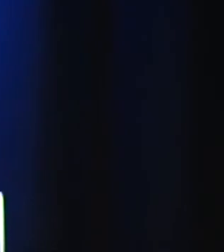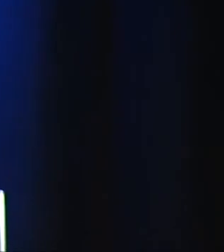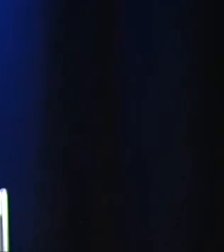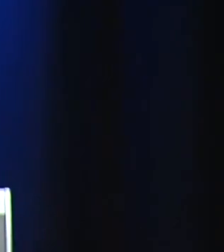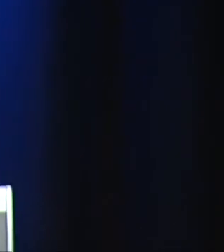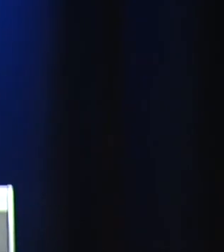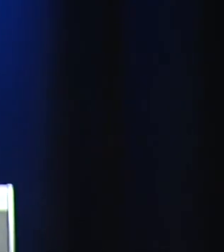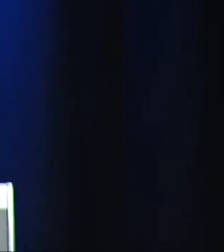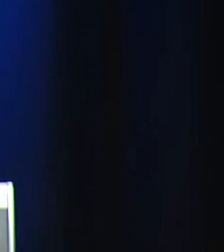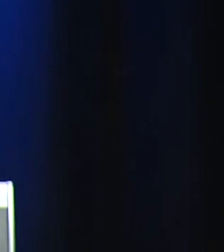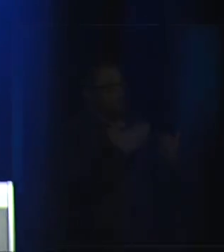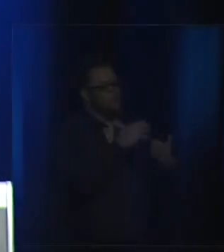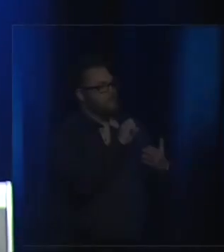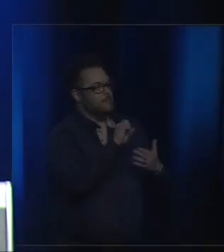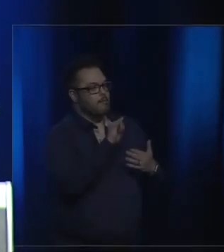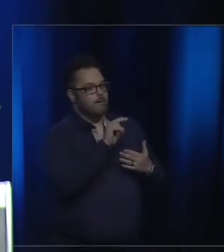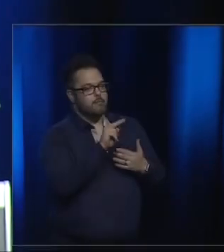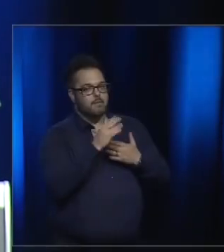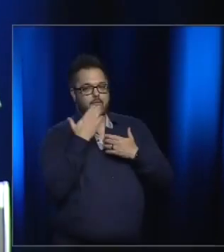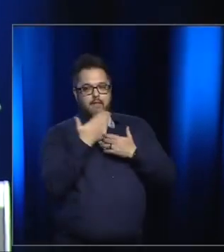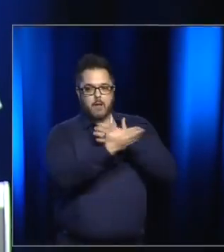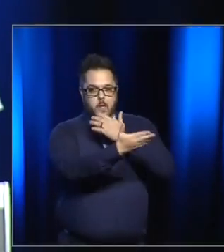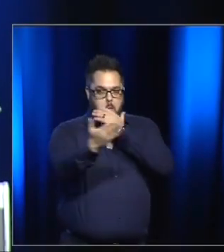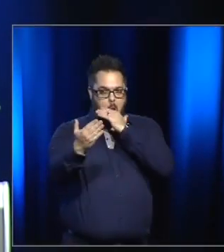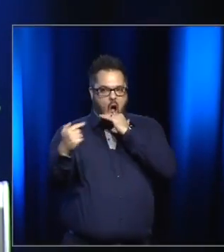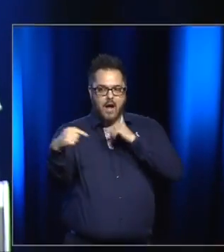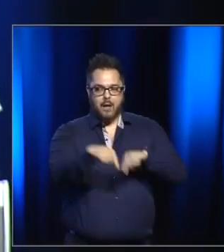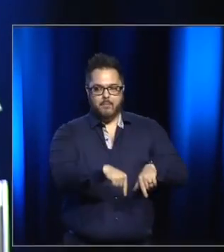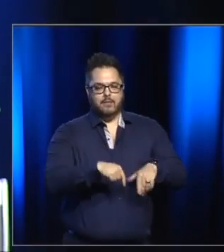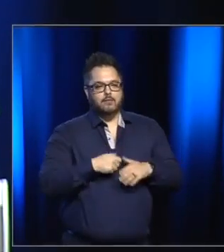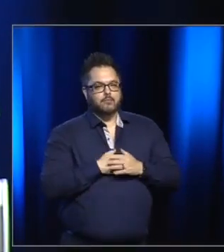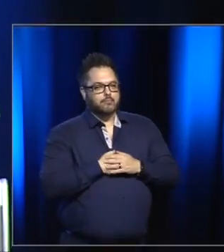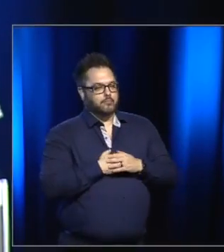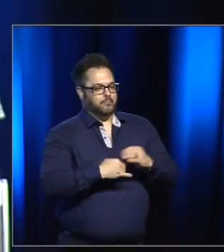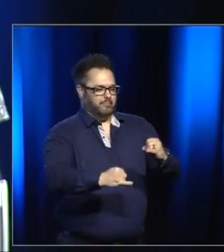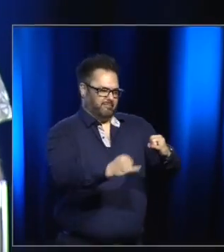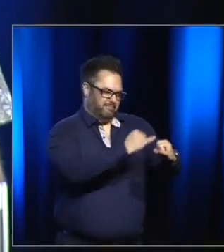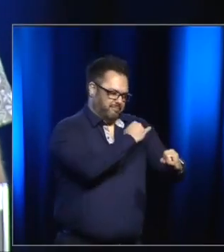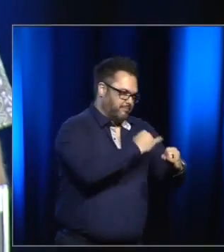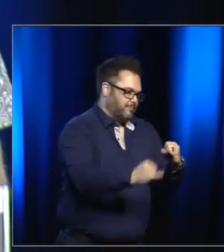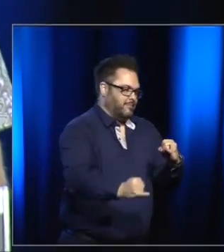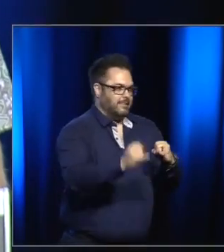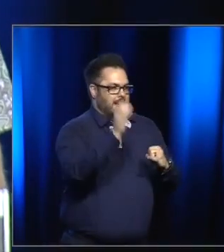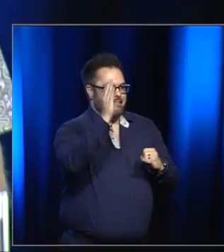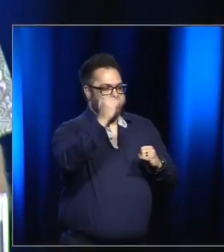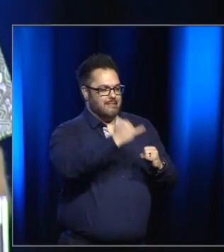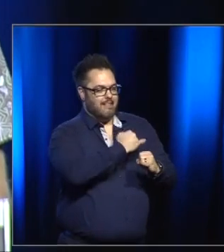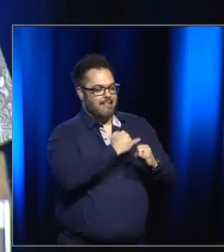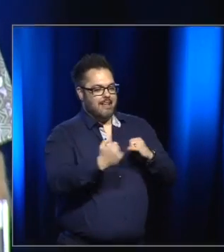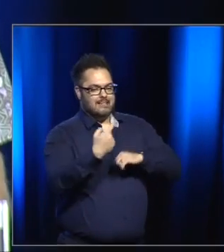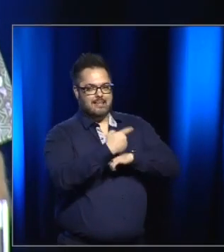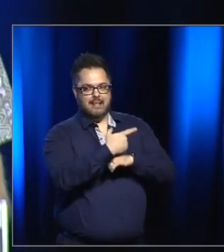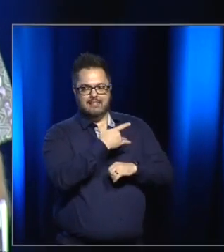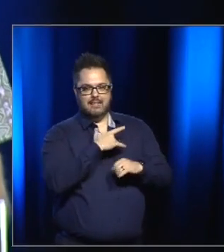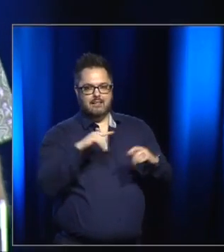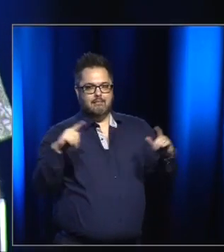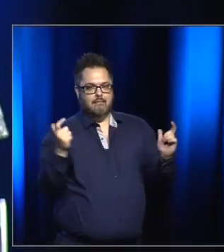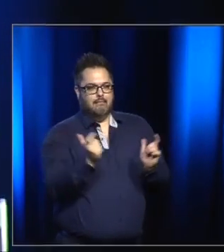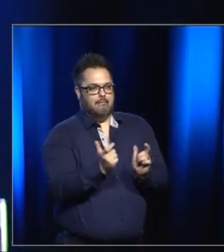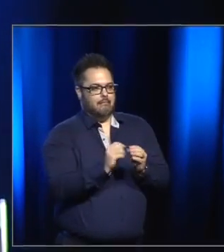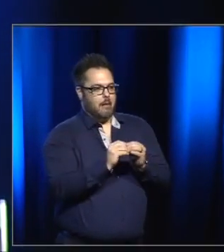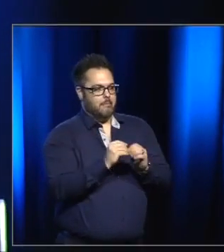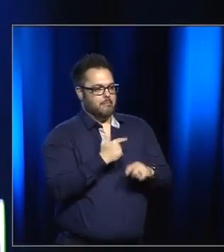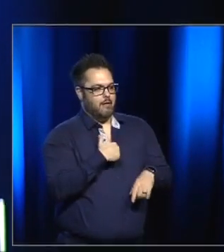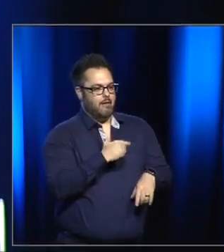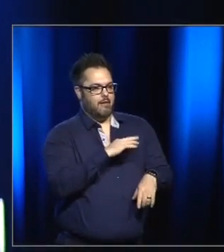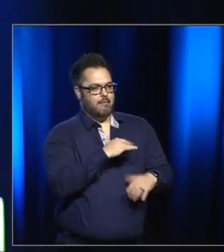Thank you, Simon, and thank you everybody for being here. The last talk on the last day is always a bit of a graveyard shift, but it's fantastic to see so many of you